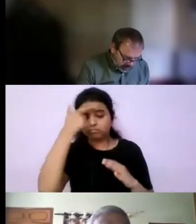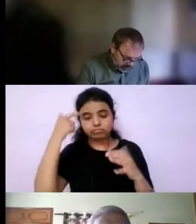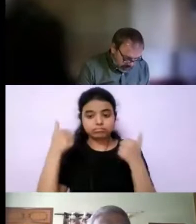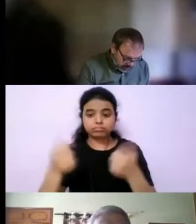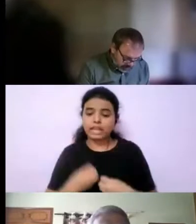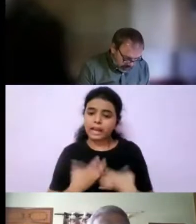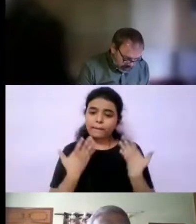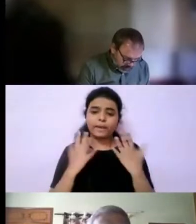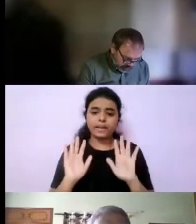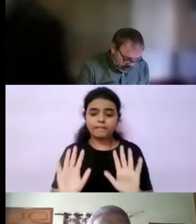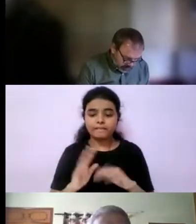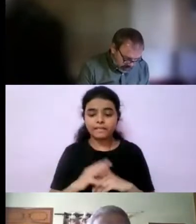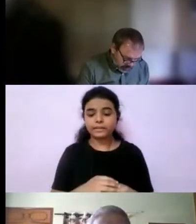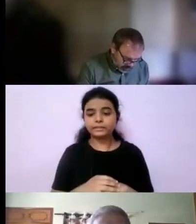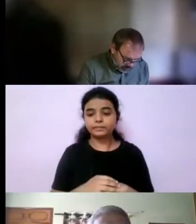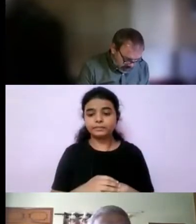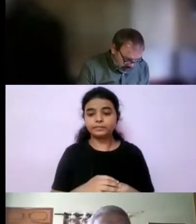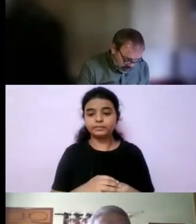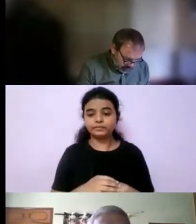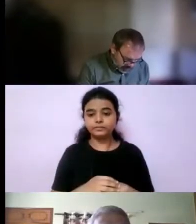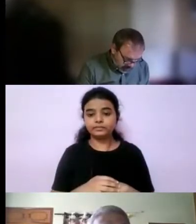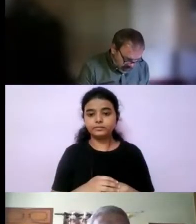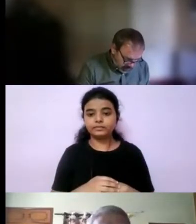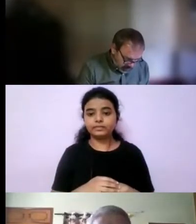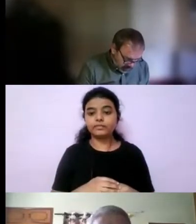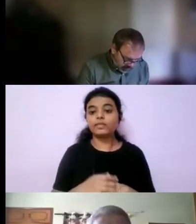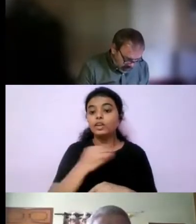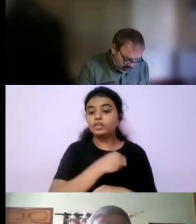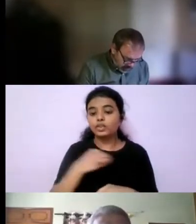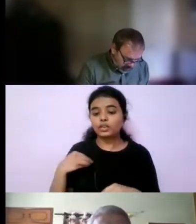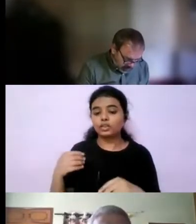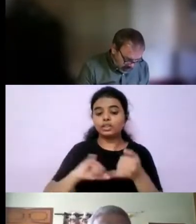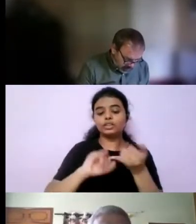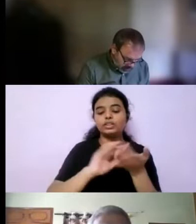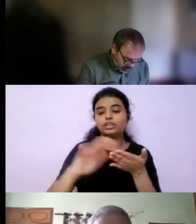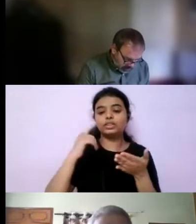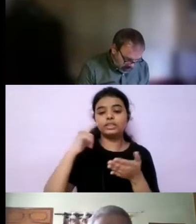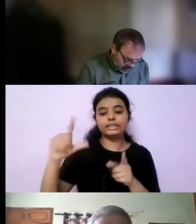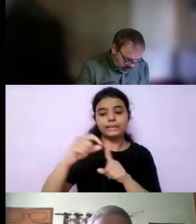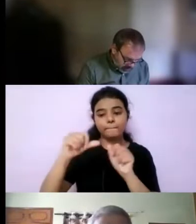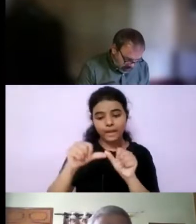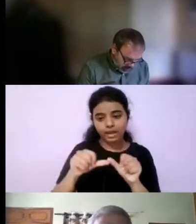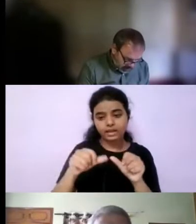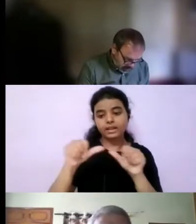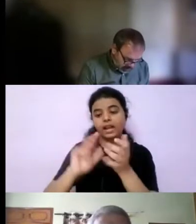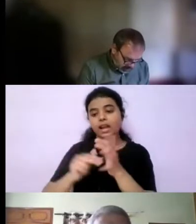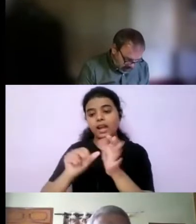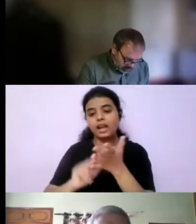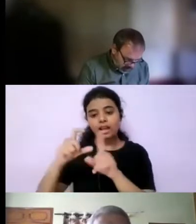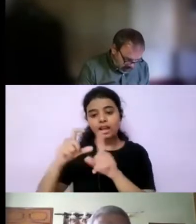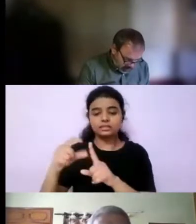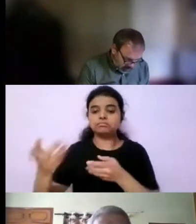to call upon Dr. Shilpa Anand to moderate the session. Dr.